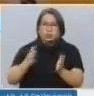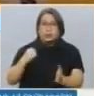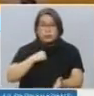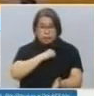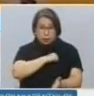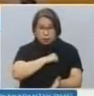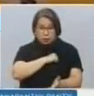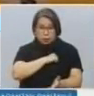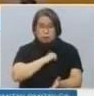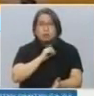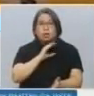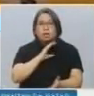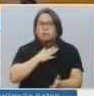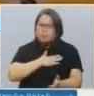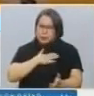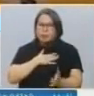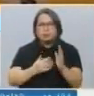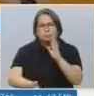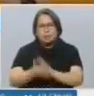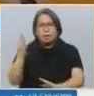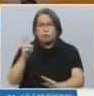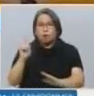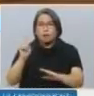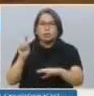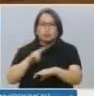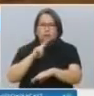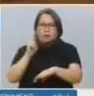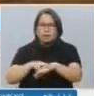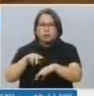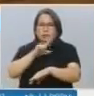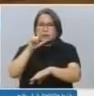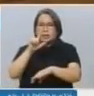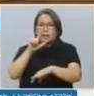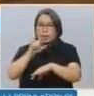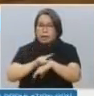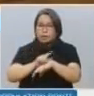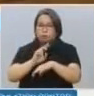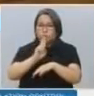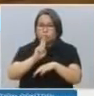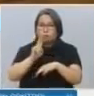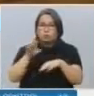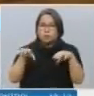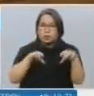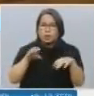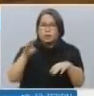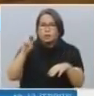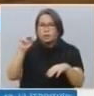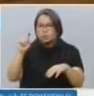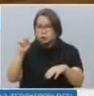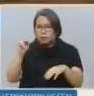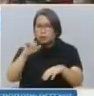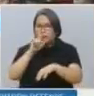Senate urgently pass the National Land Use Act to put in